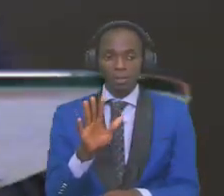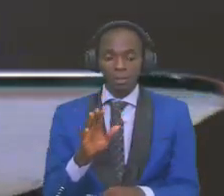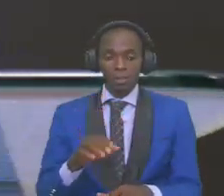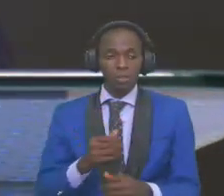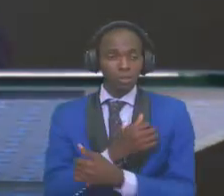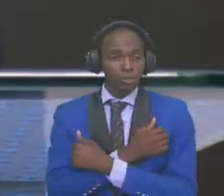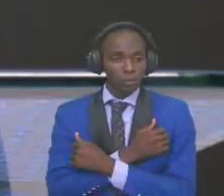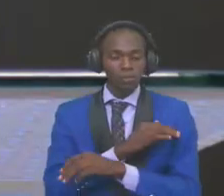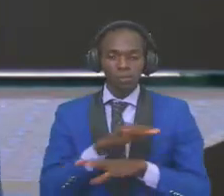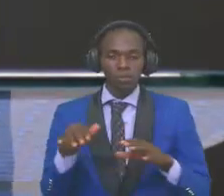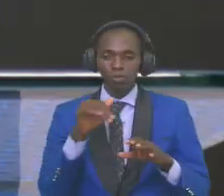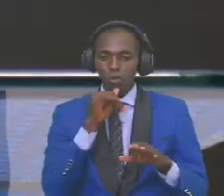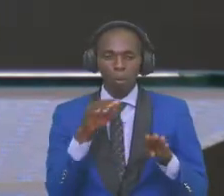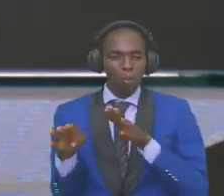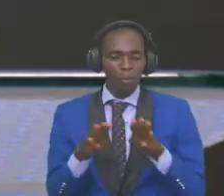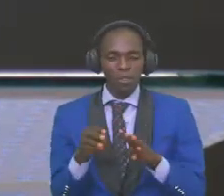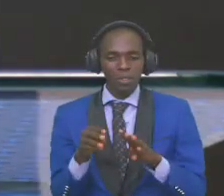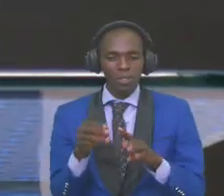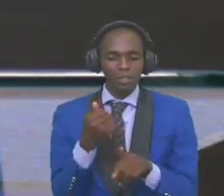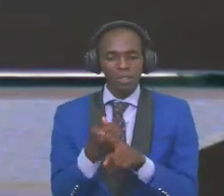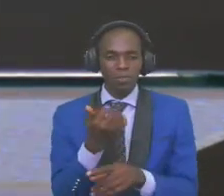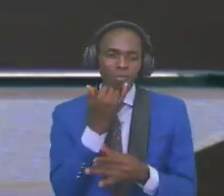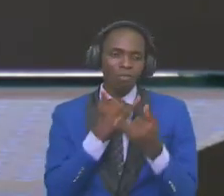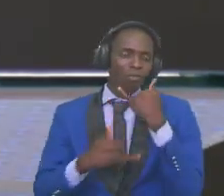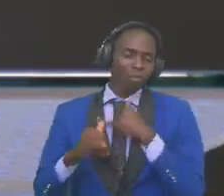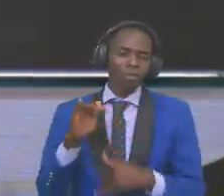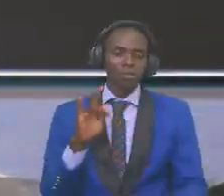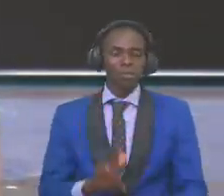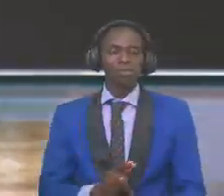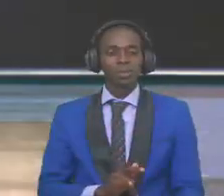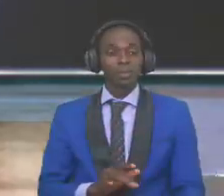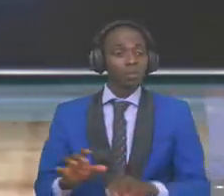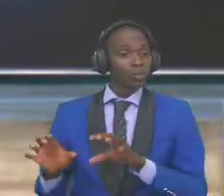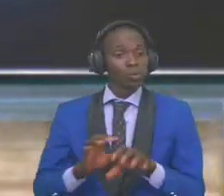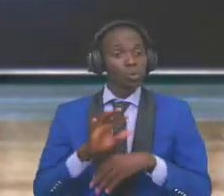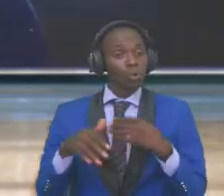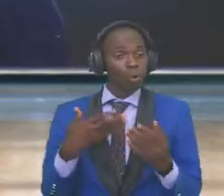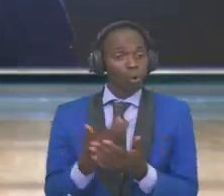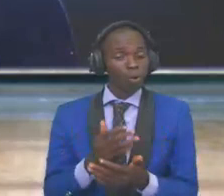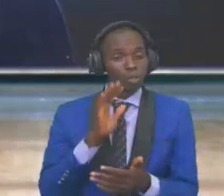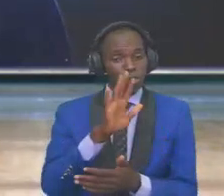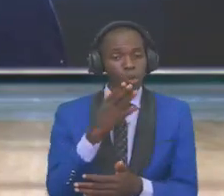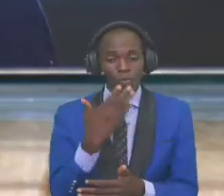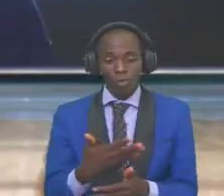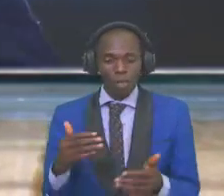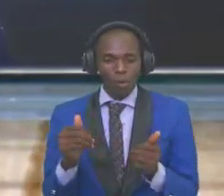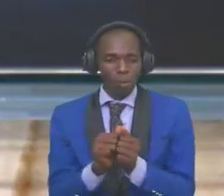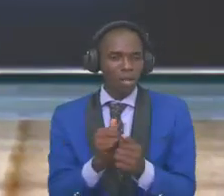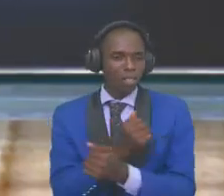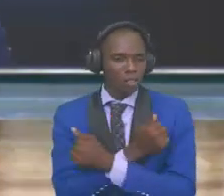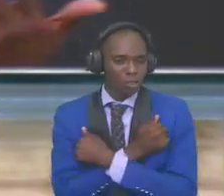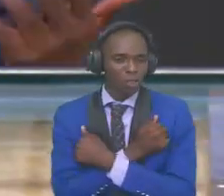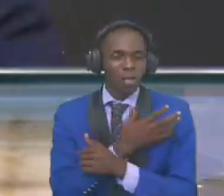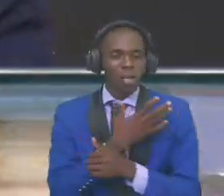behave itself unseemly. Do all your things with charity, and you